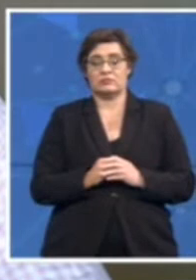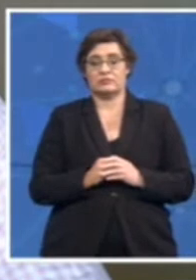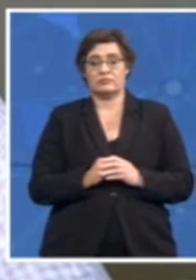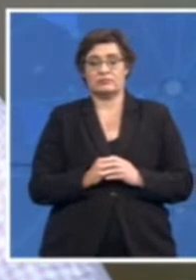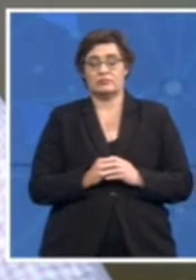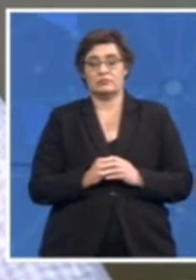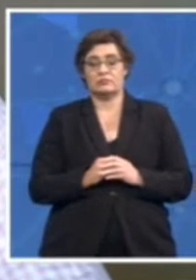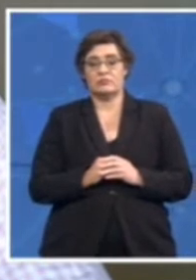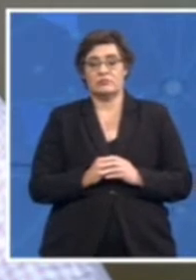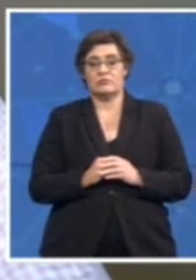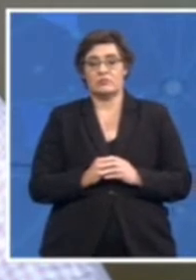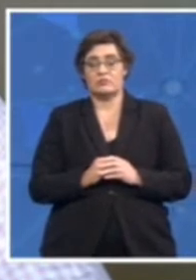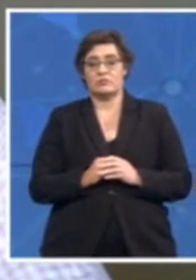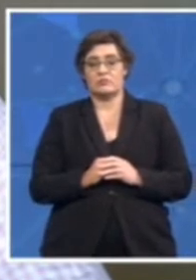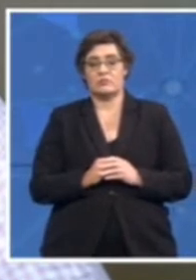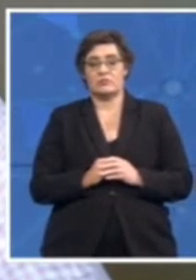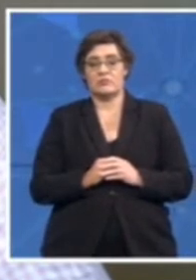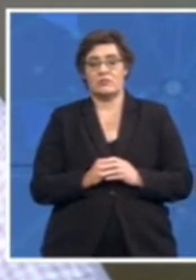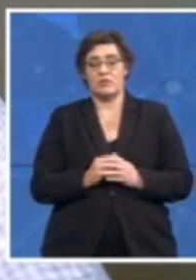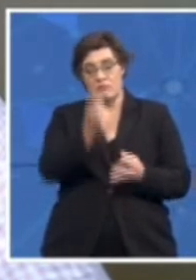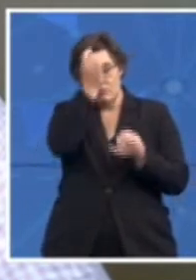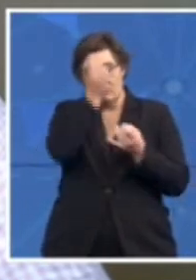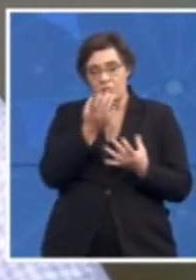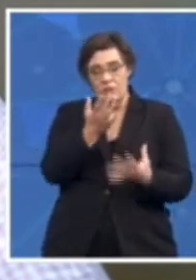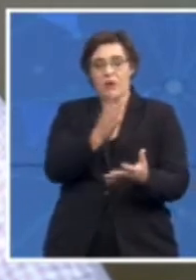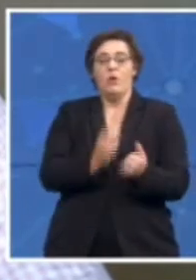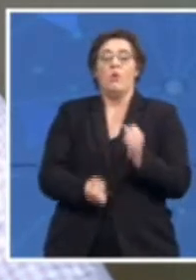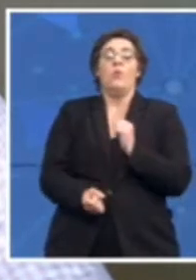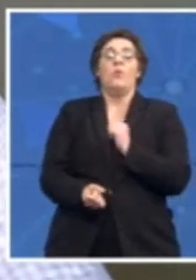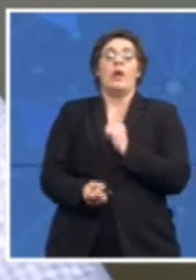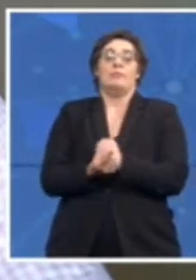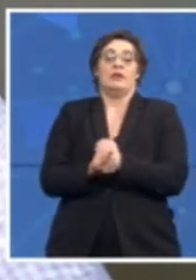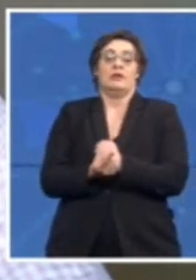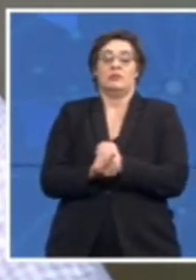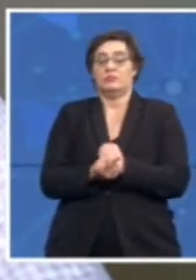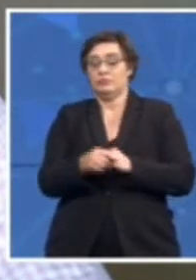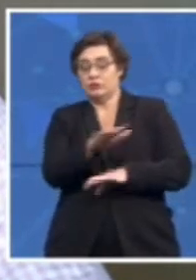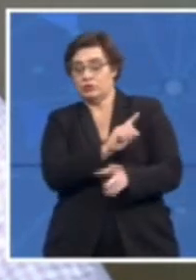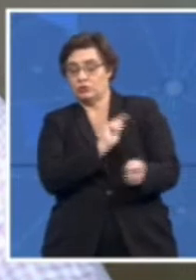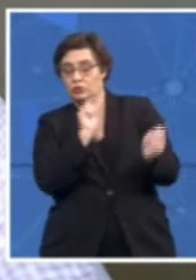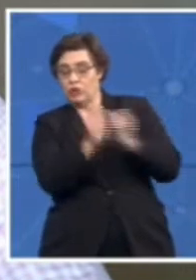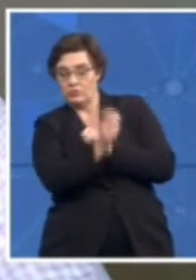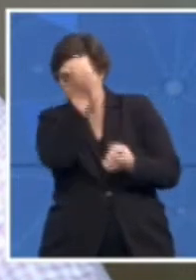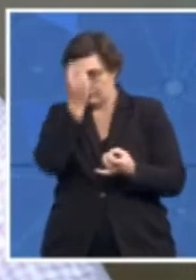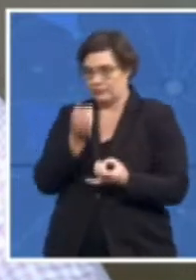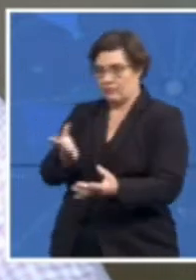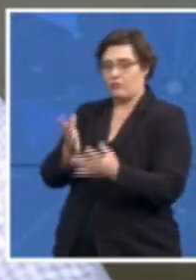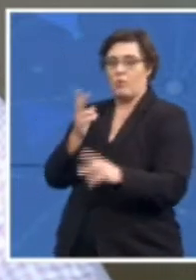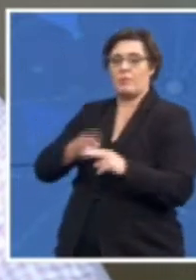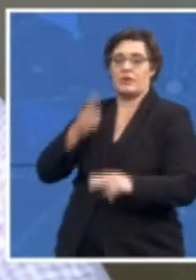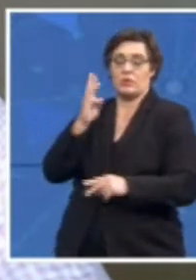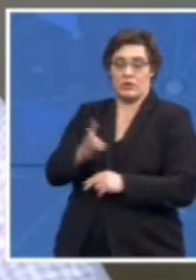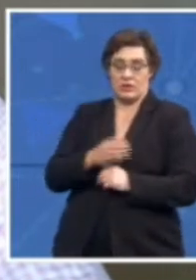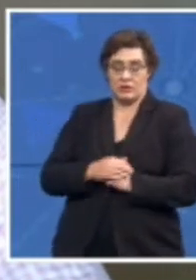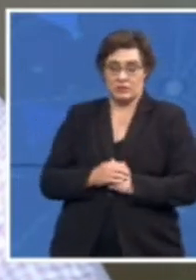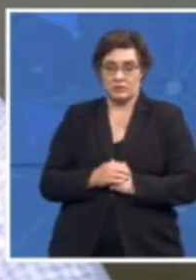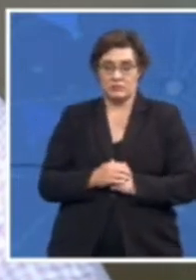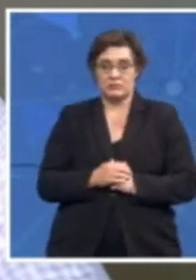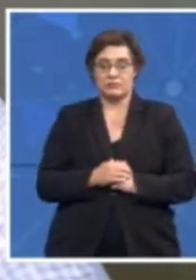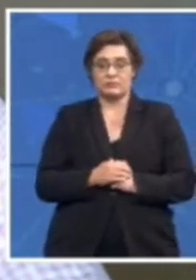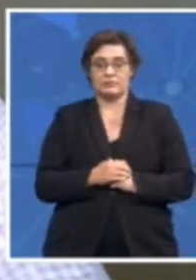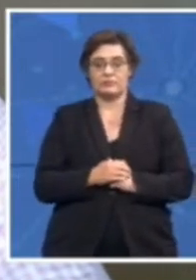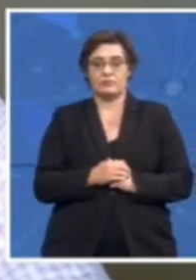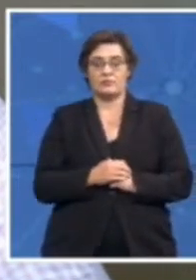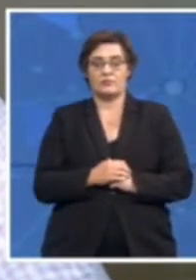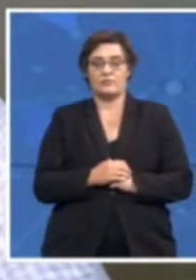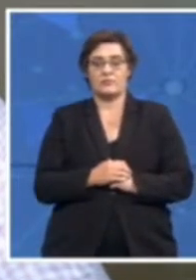is happening as soon as the situation changes. We will continue with system updates